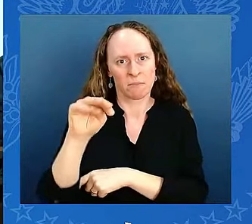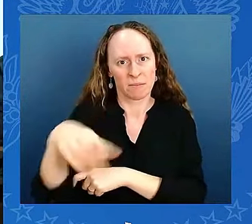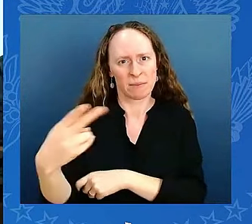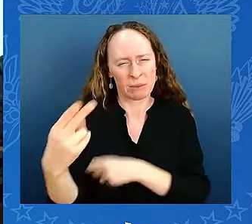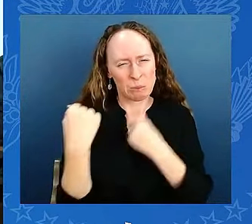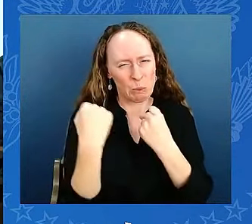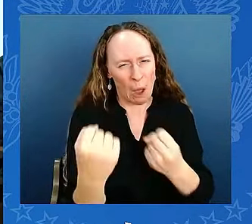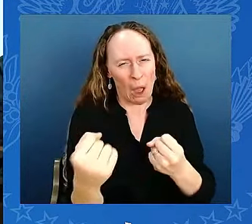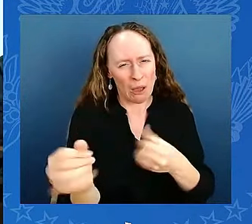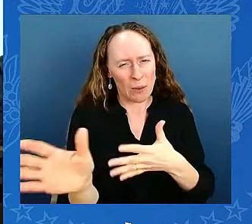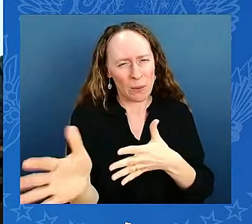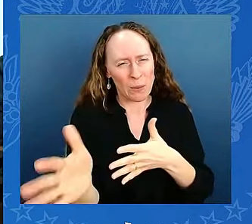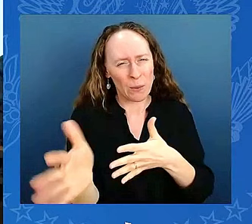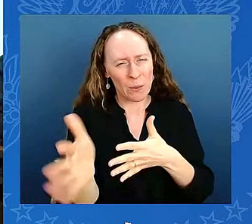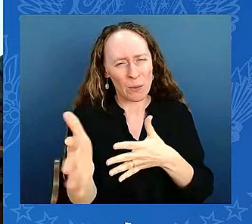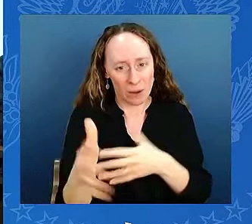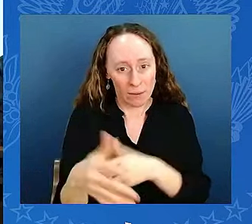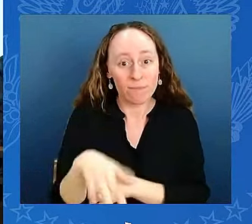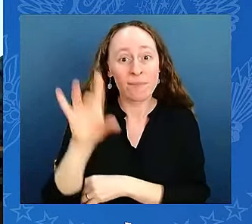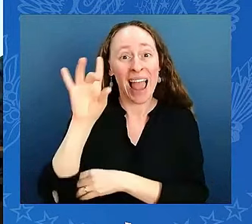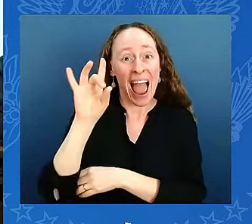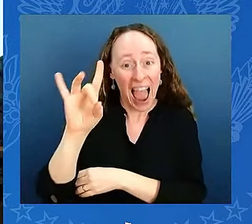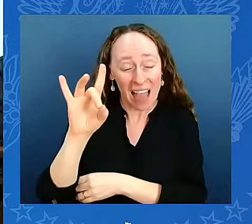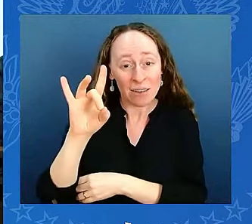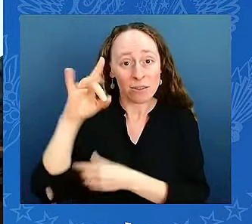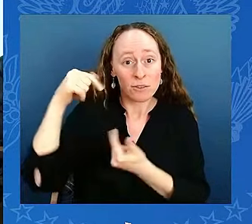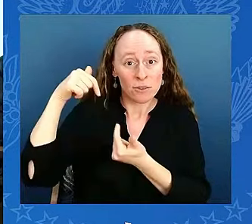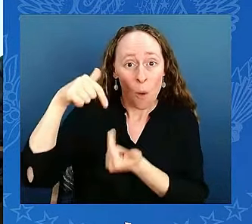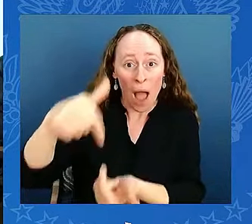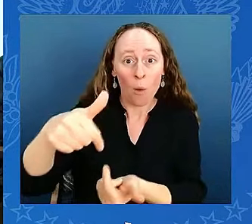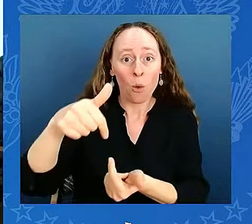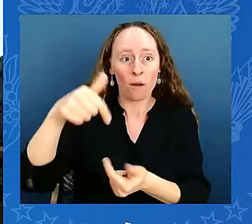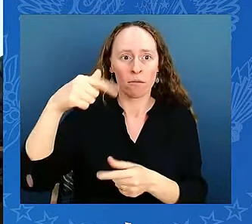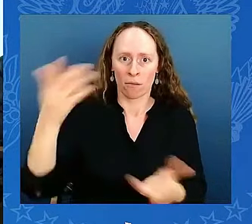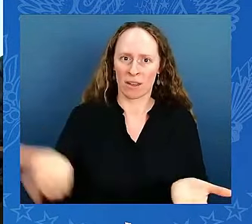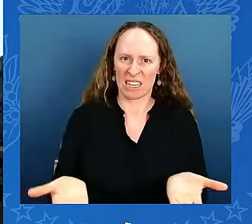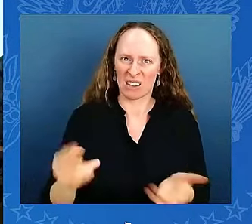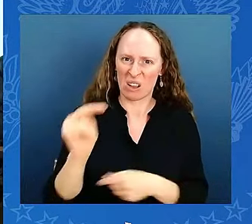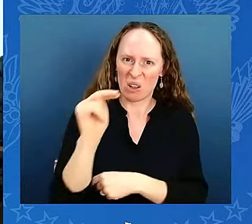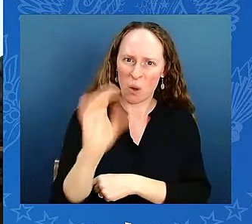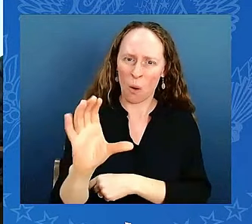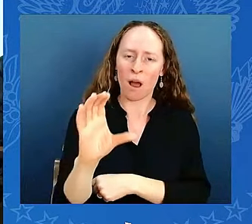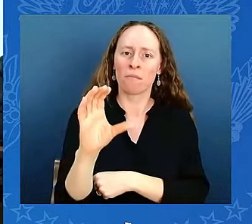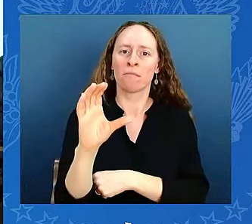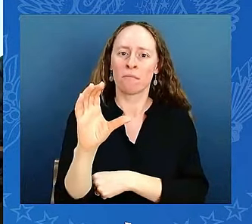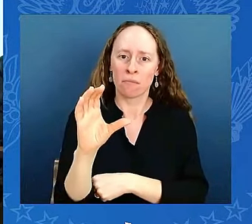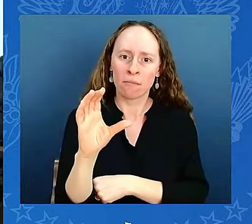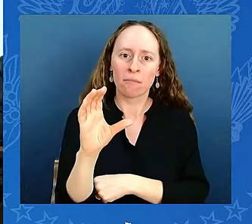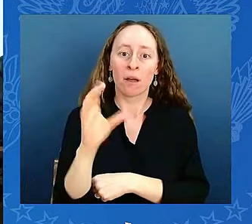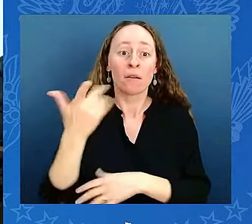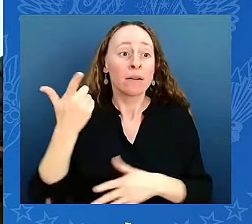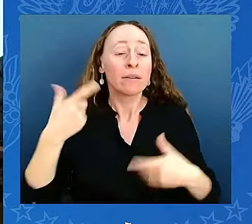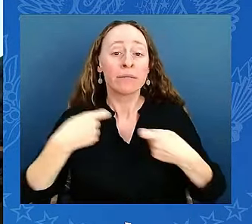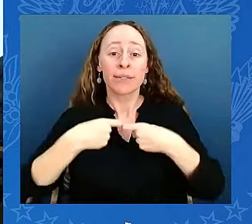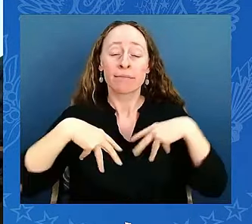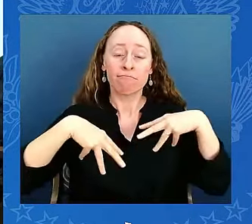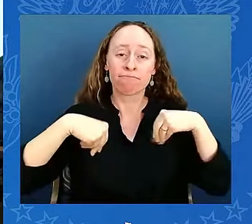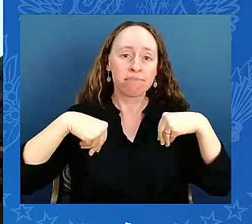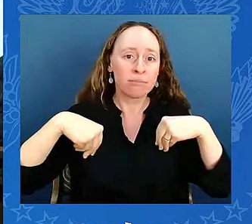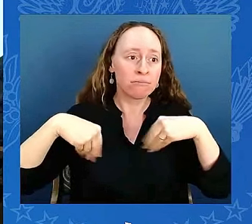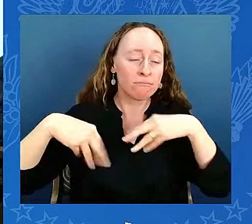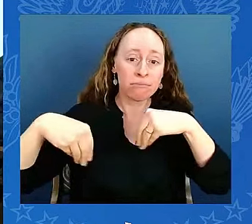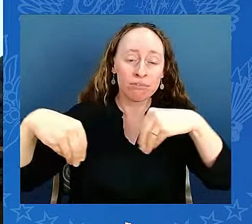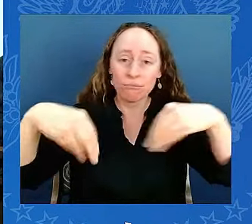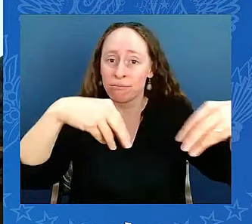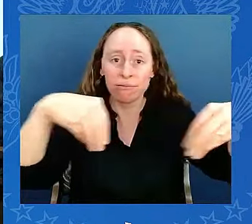across North Carolina as a result of this event, and our peak outages were over 1 million. Those outages are now, due to the work